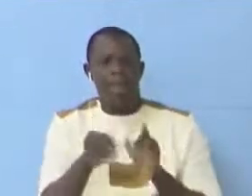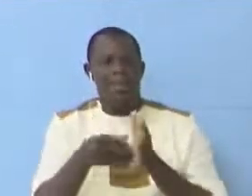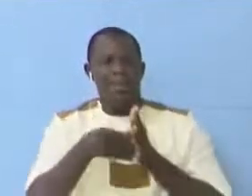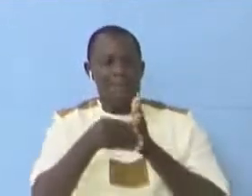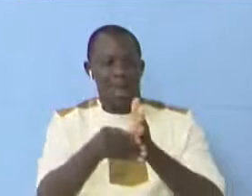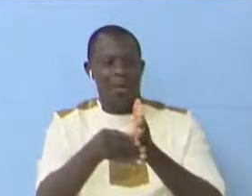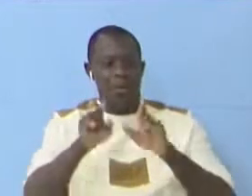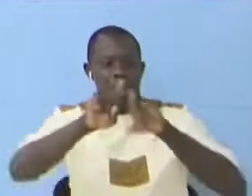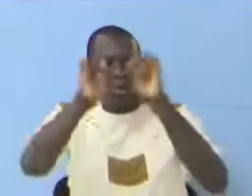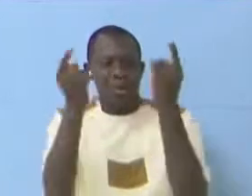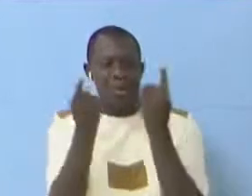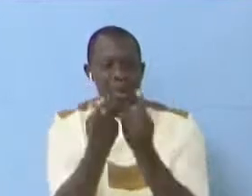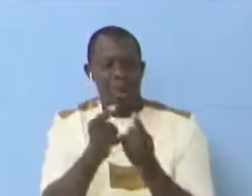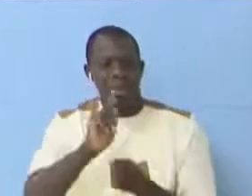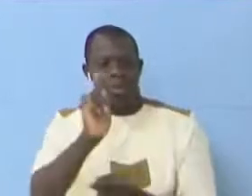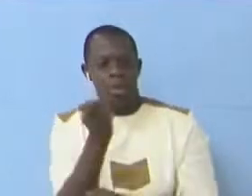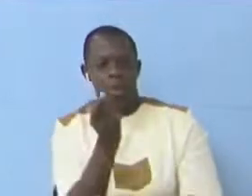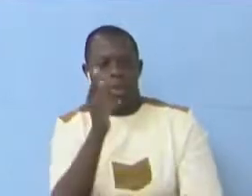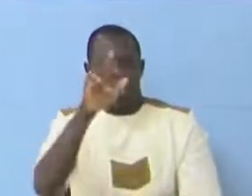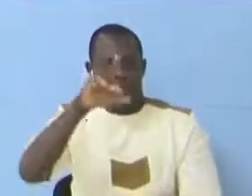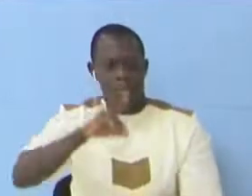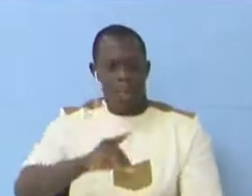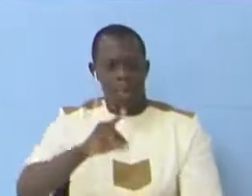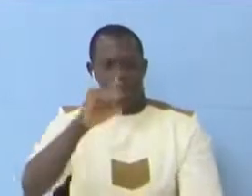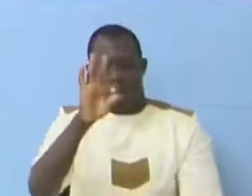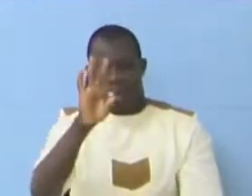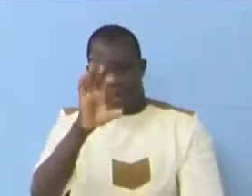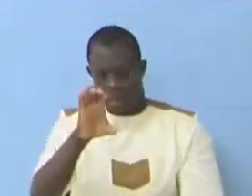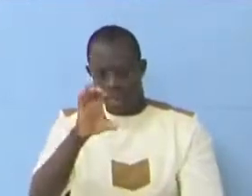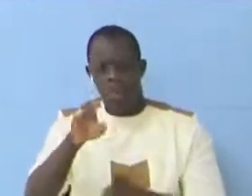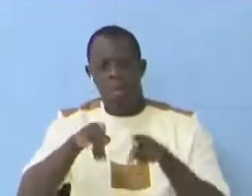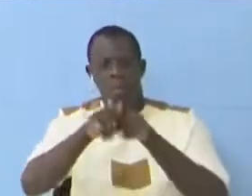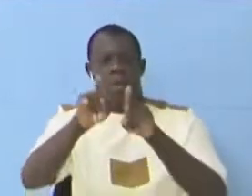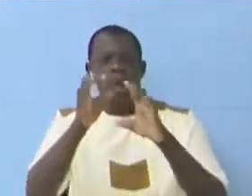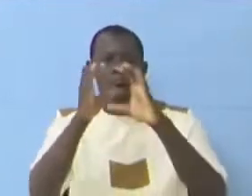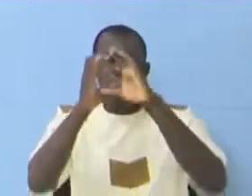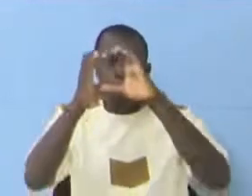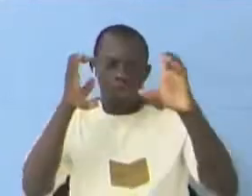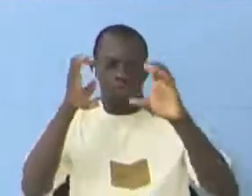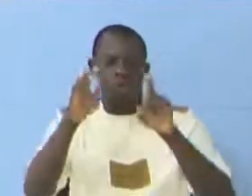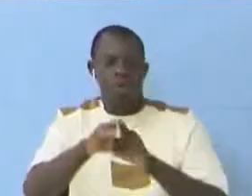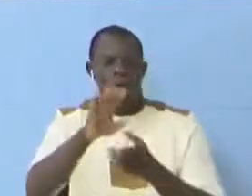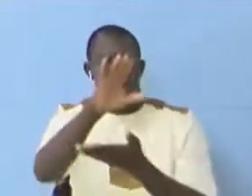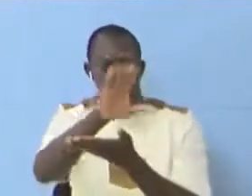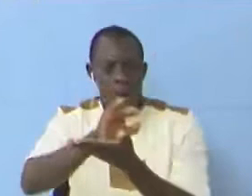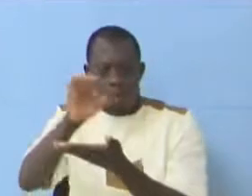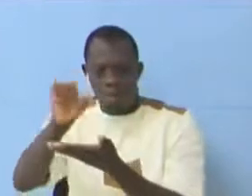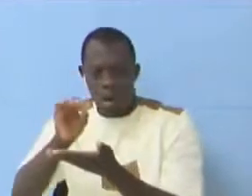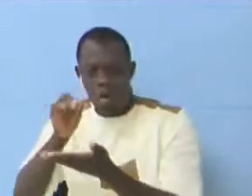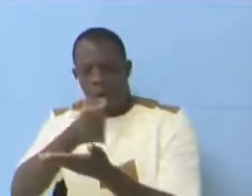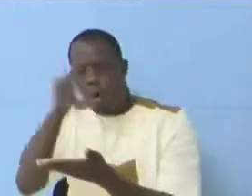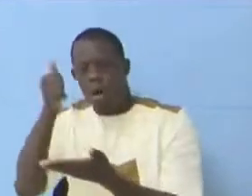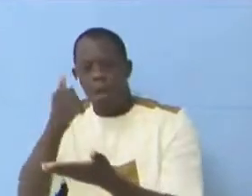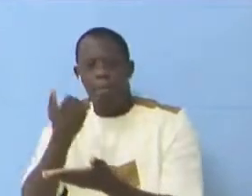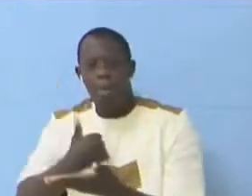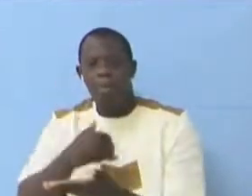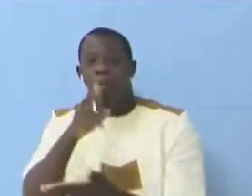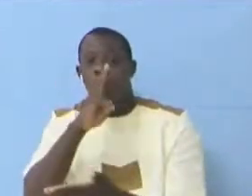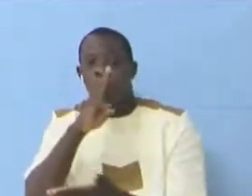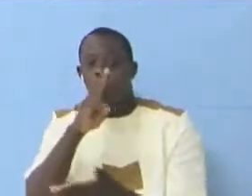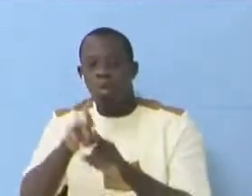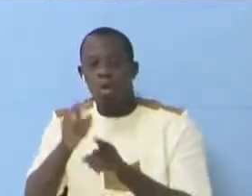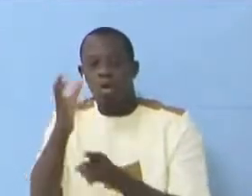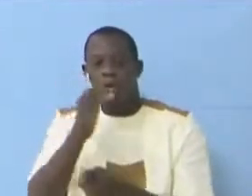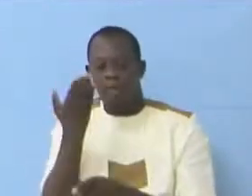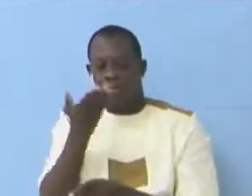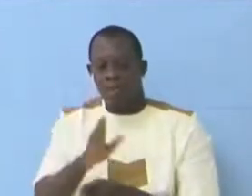GPTC with a bus to collect some people who were coming from around Bara. ci jamono boobu nag ci la ma call